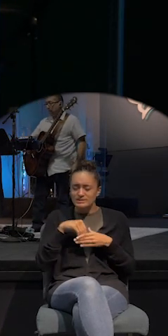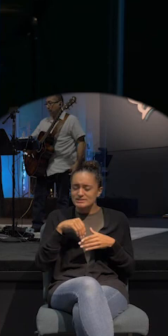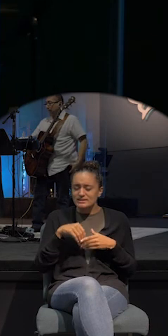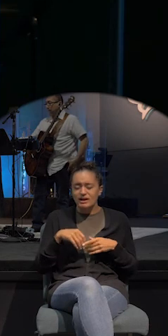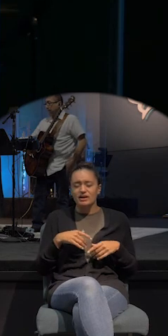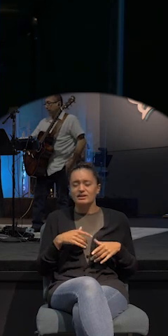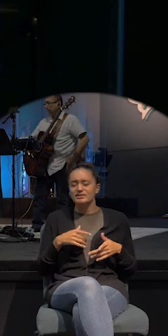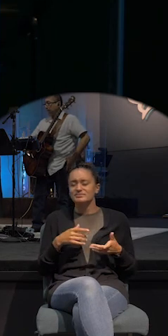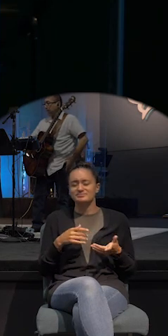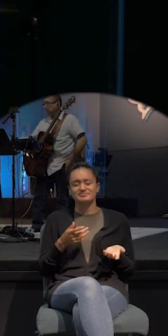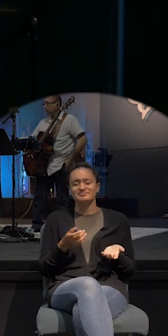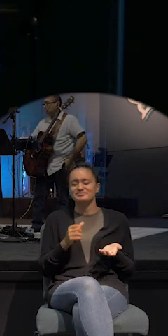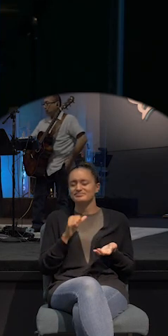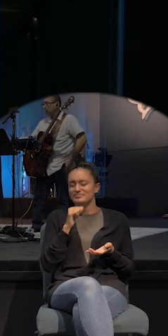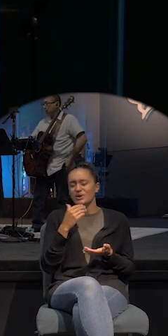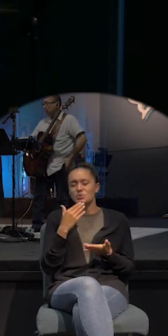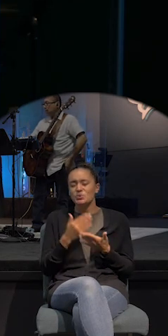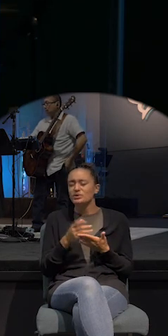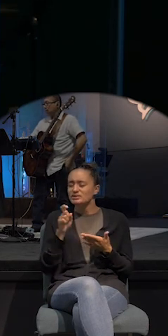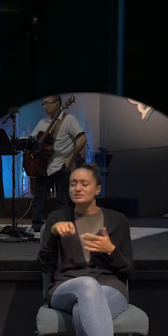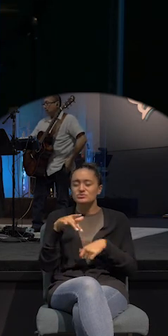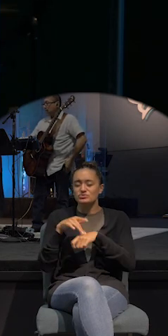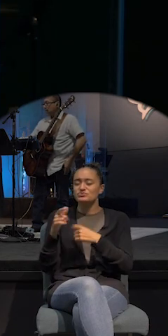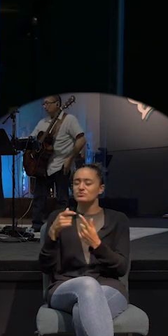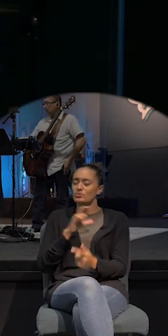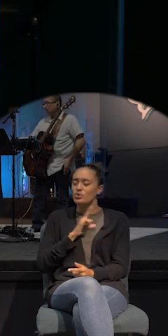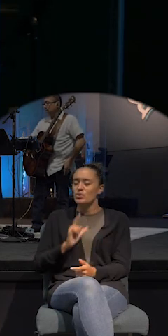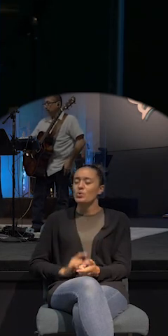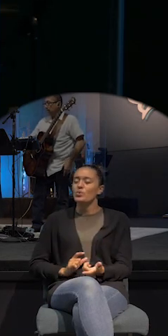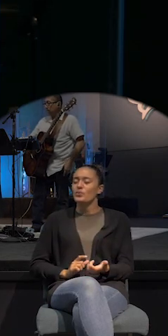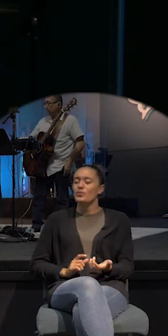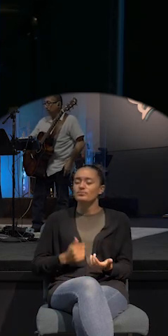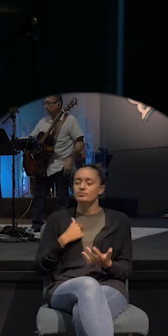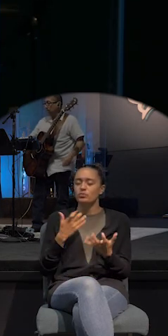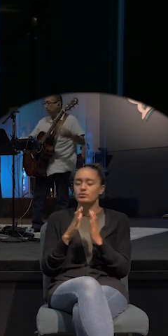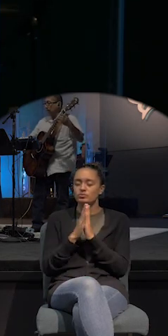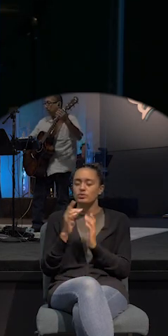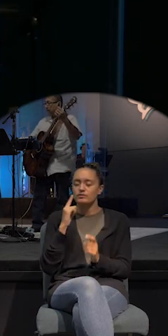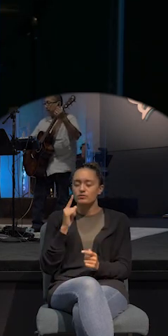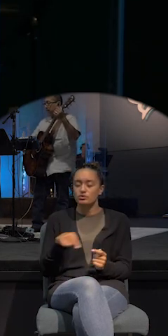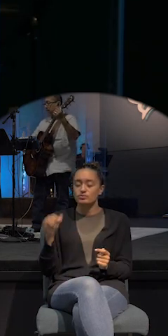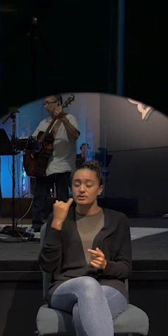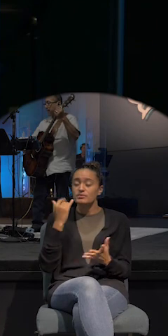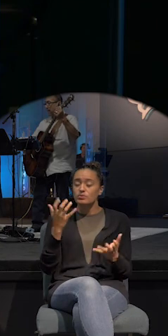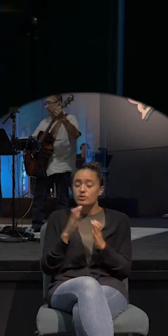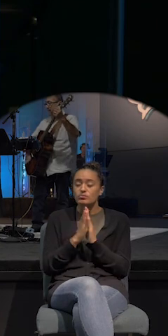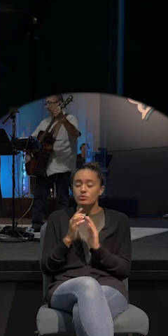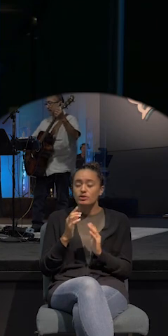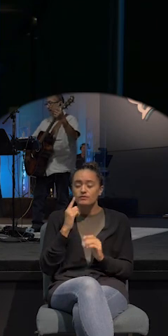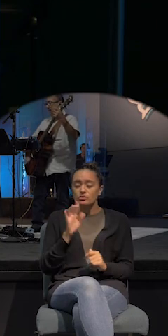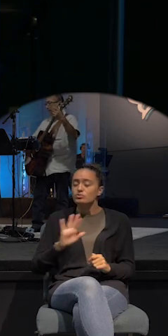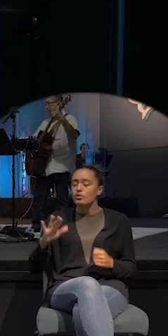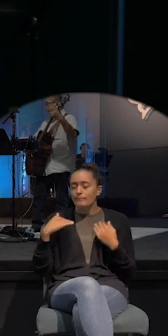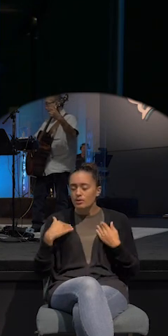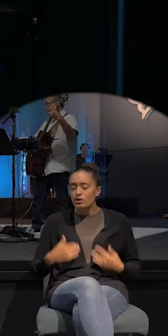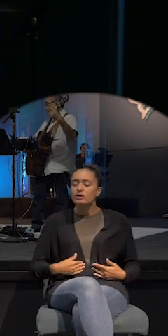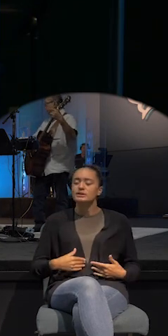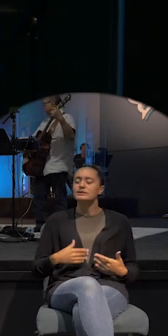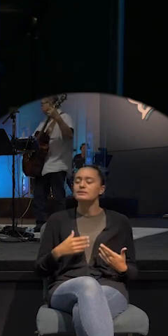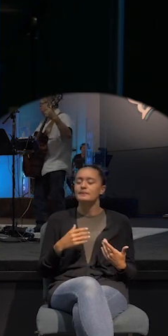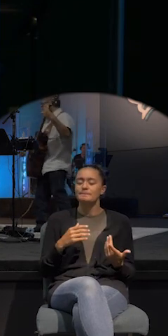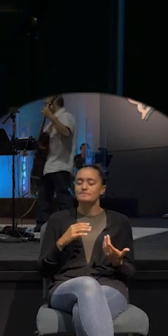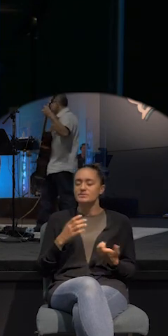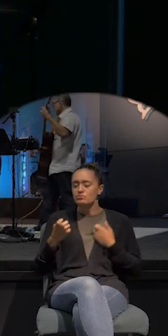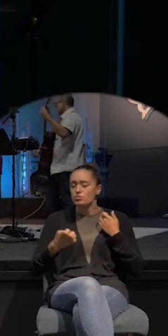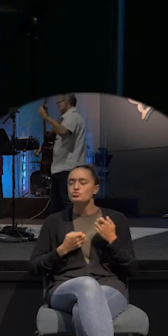just isn't good. And you need a touch from the Lord. I want to pray for you. And if you want prayer for that, would you stand up and let me pray for you right